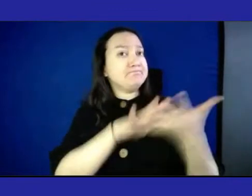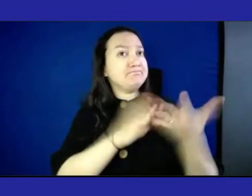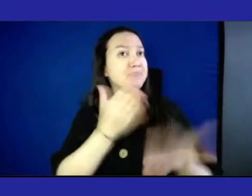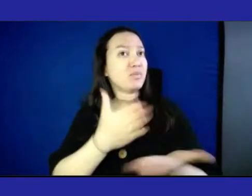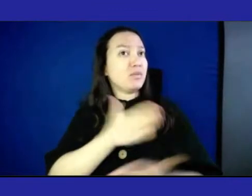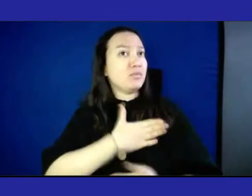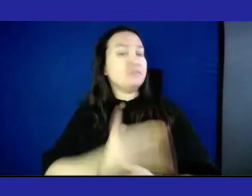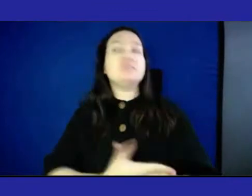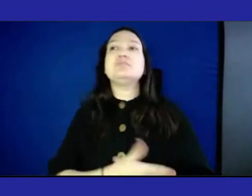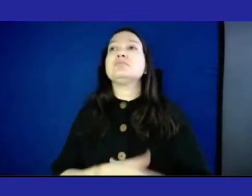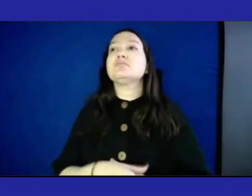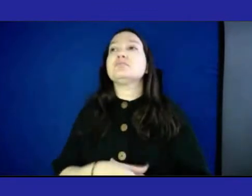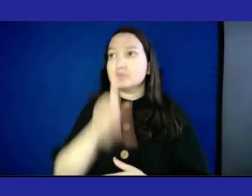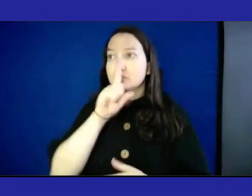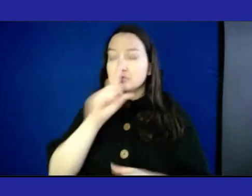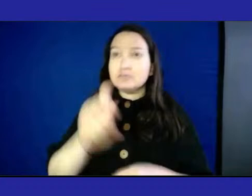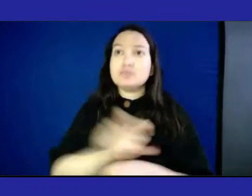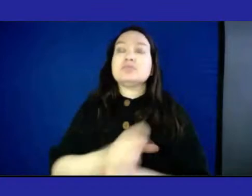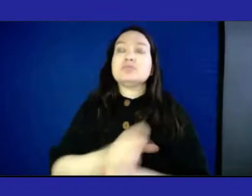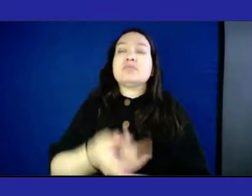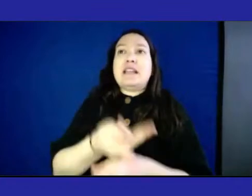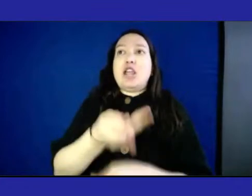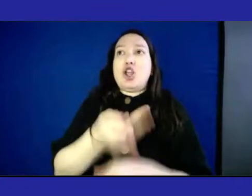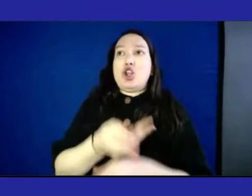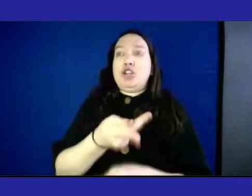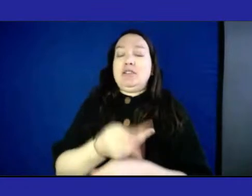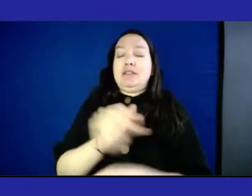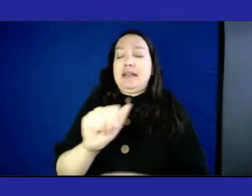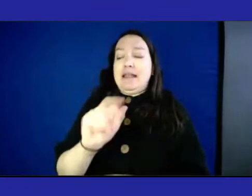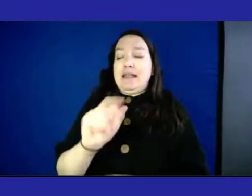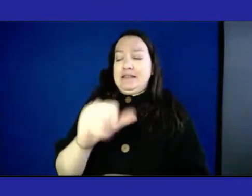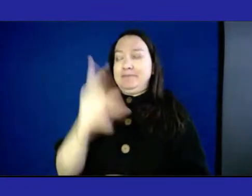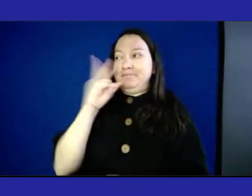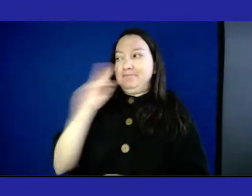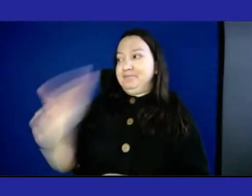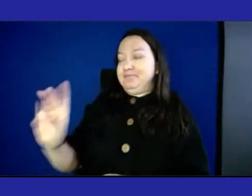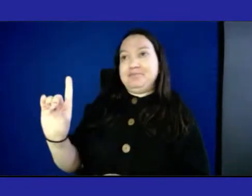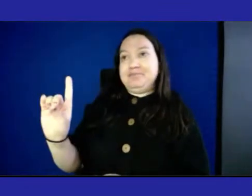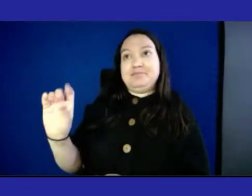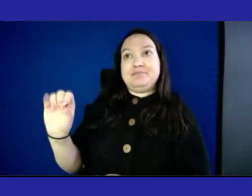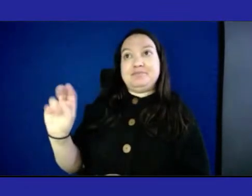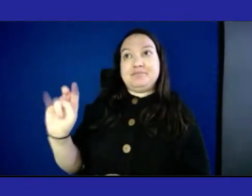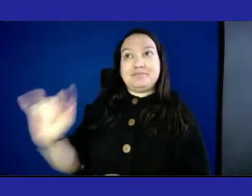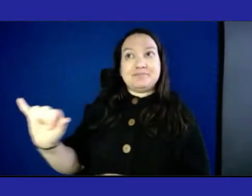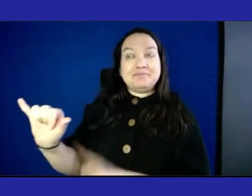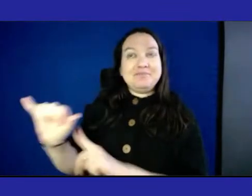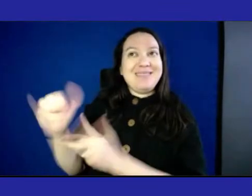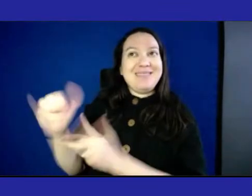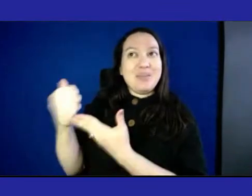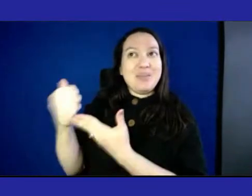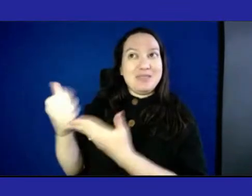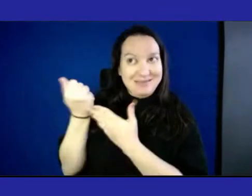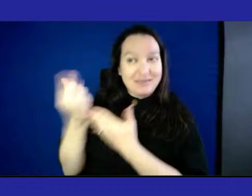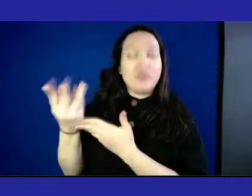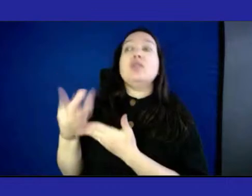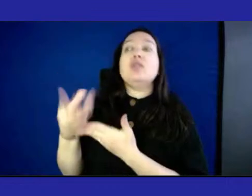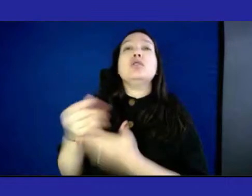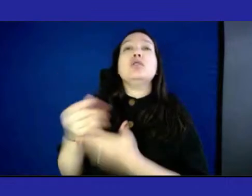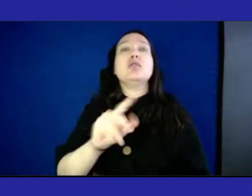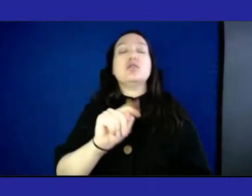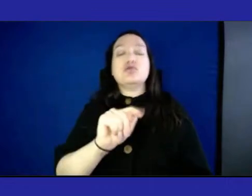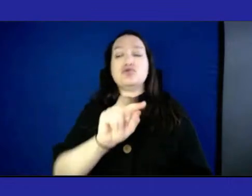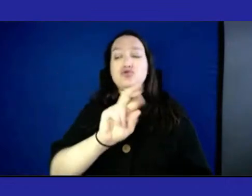PruCare can be, and I know I'm looking at Donnie because I know he's helped with several of these cases. When you get PruCare